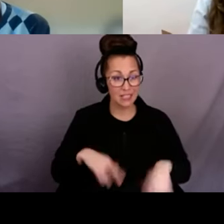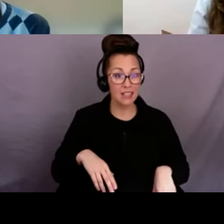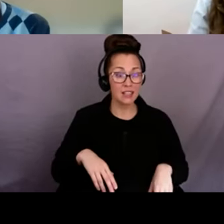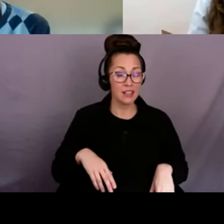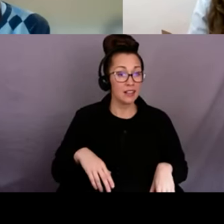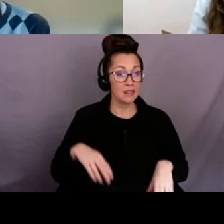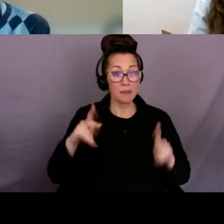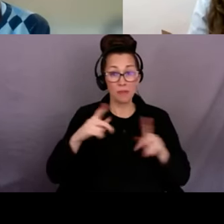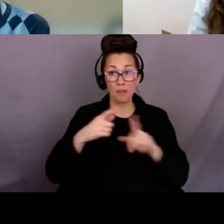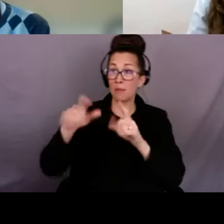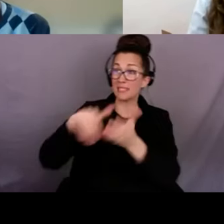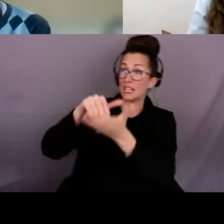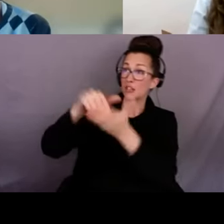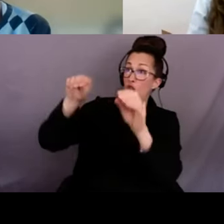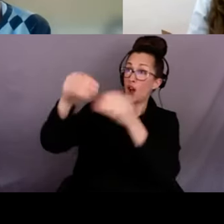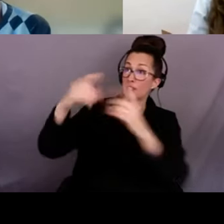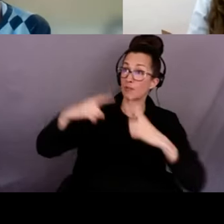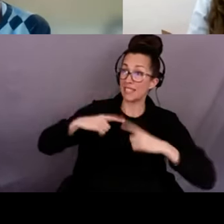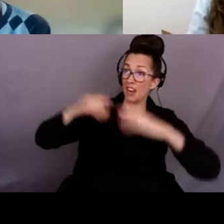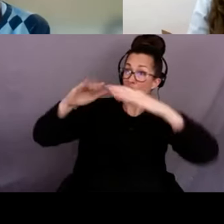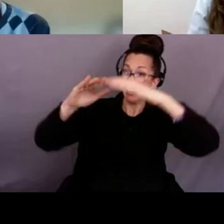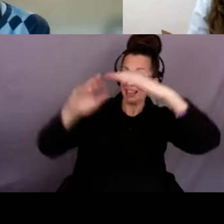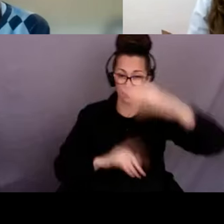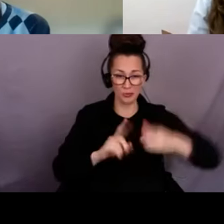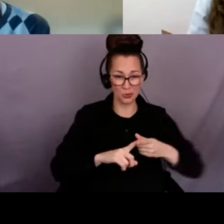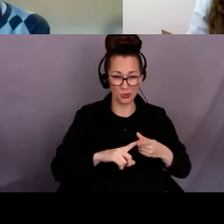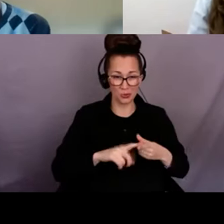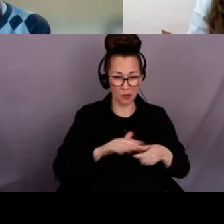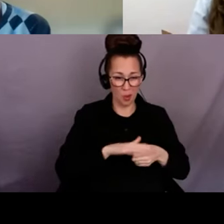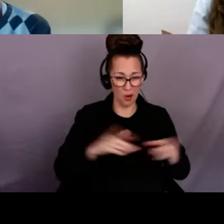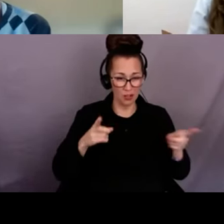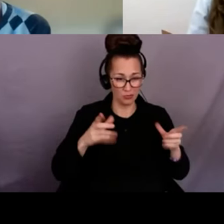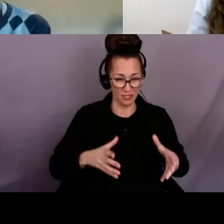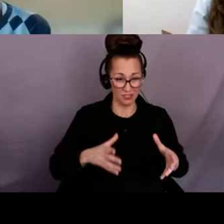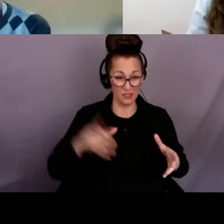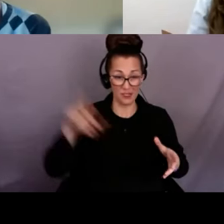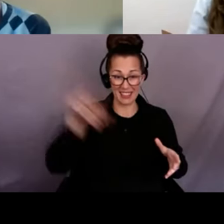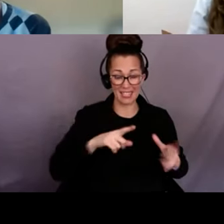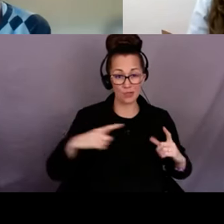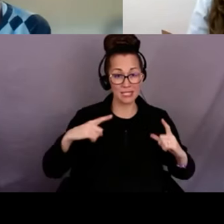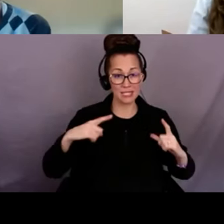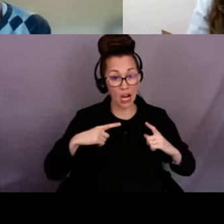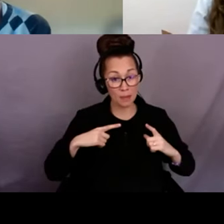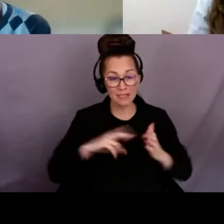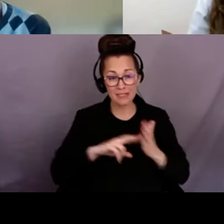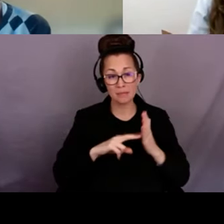in Albany, all the way down to the direct care staff. These retirements have really eliminated highly experienced,